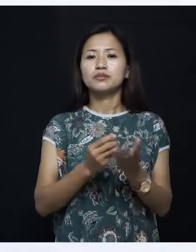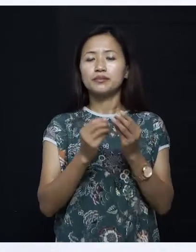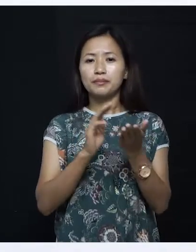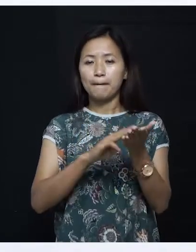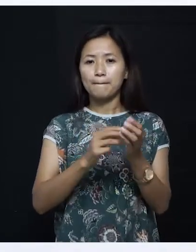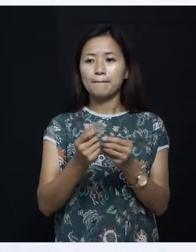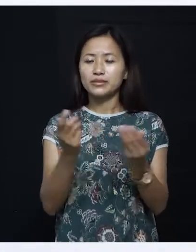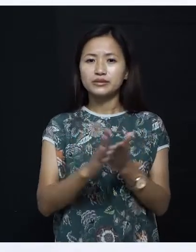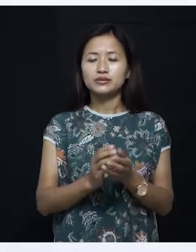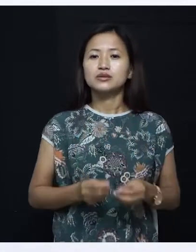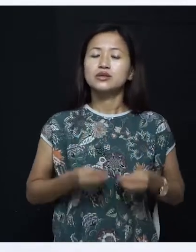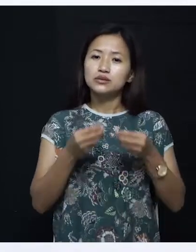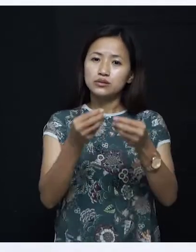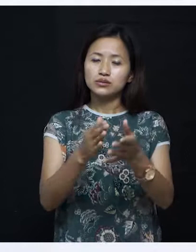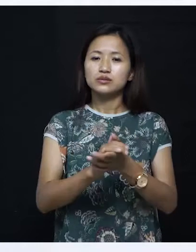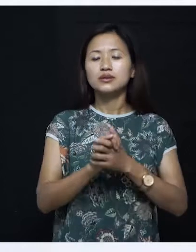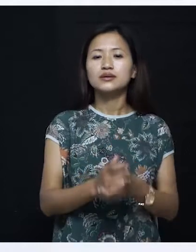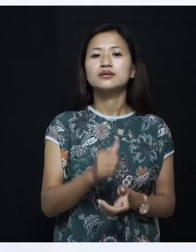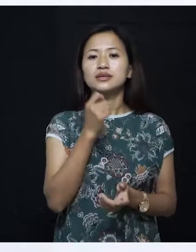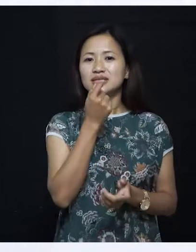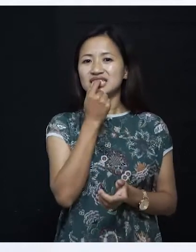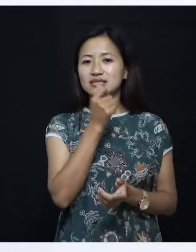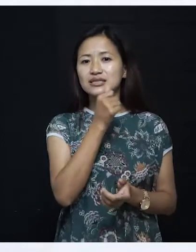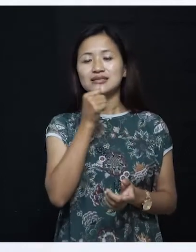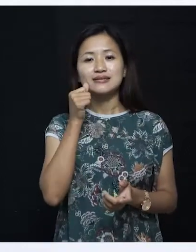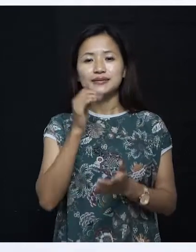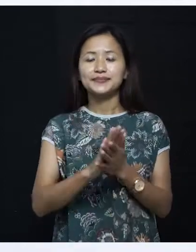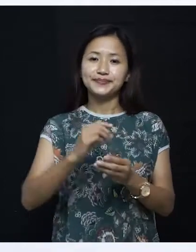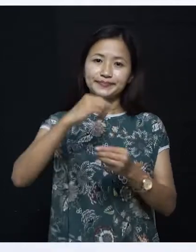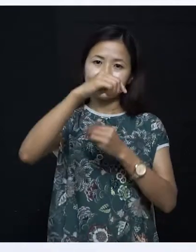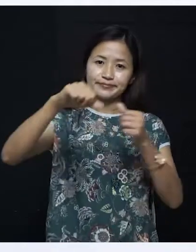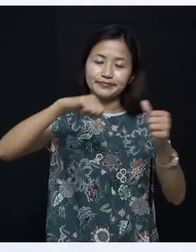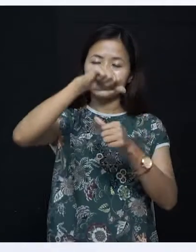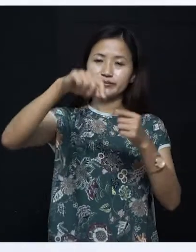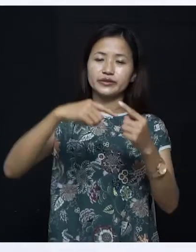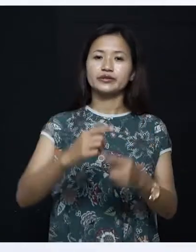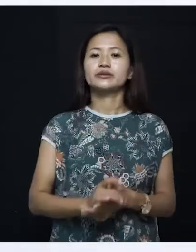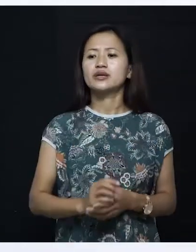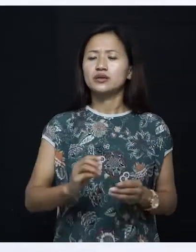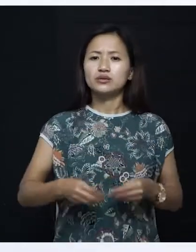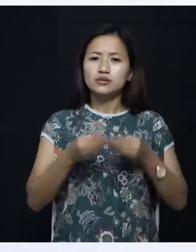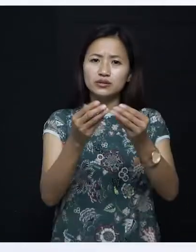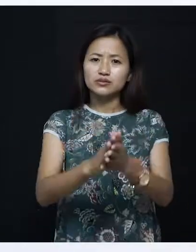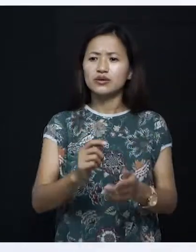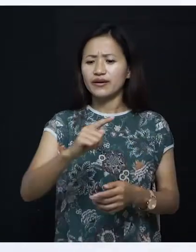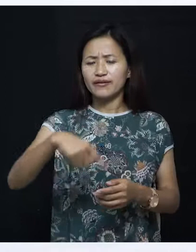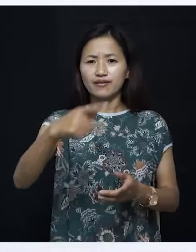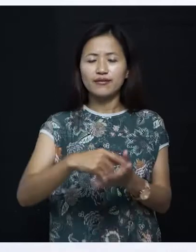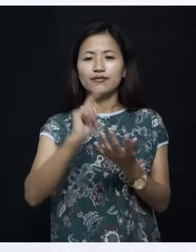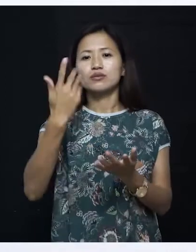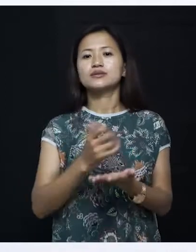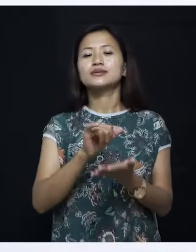sugar industries, so that in turn the sugar industries will be able to produce the sugar for everyone, isn't it? So that